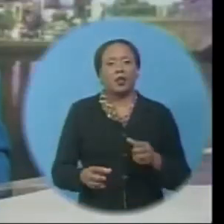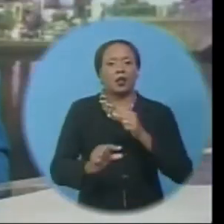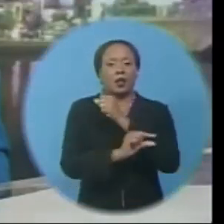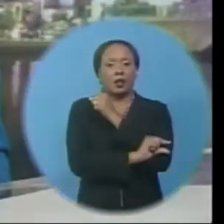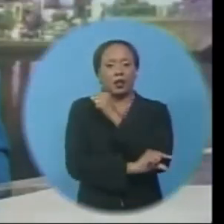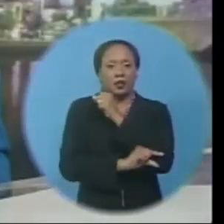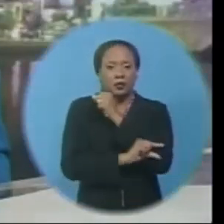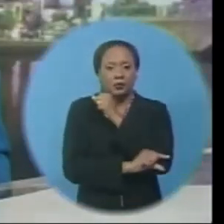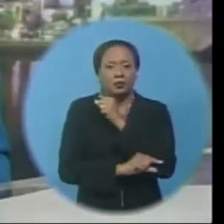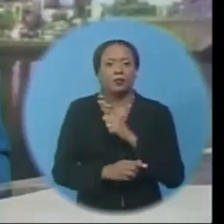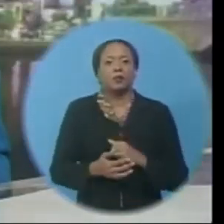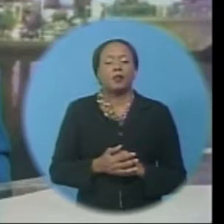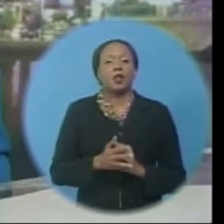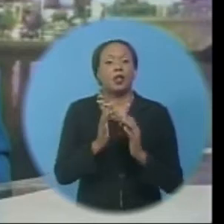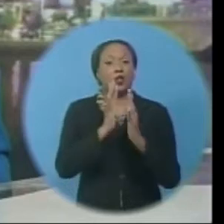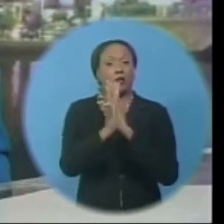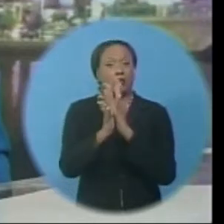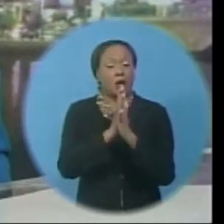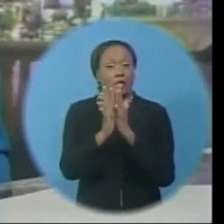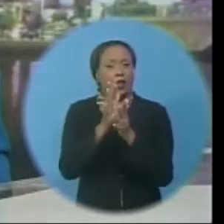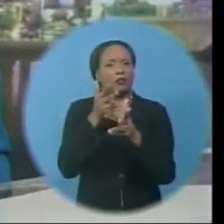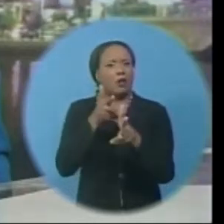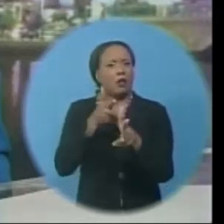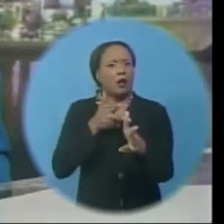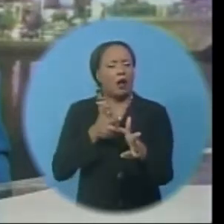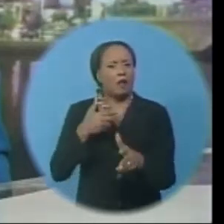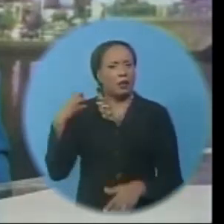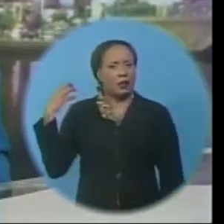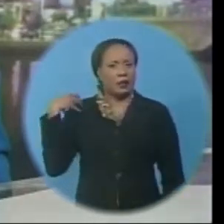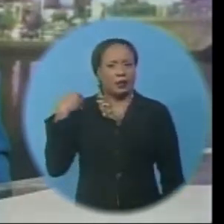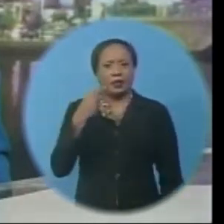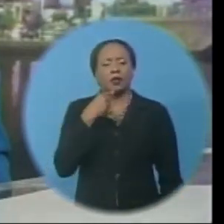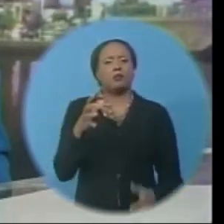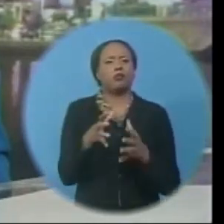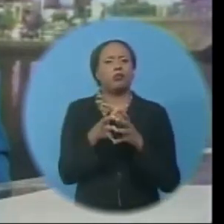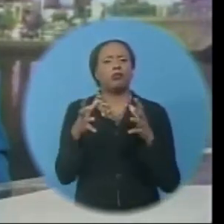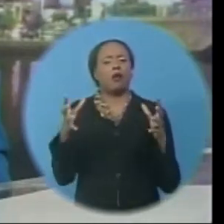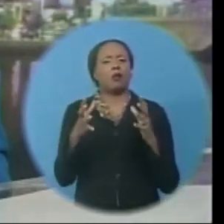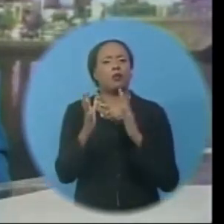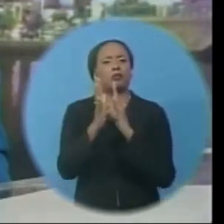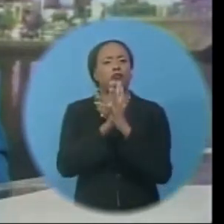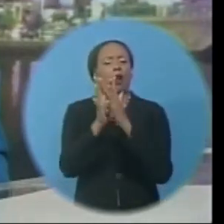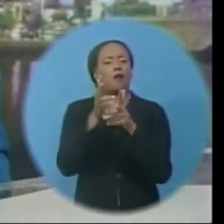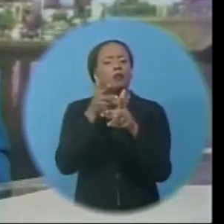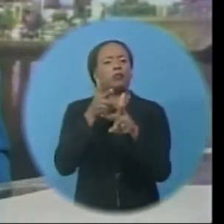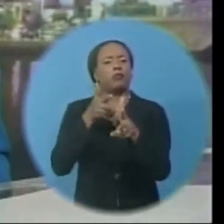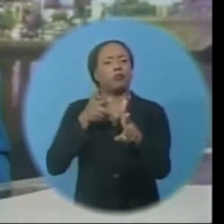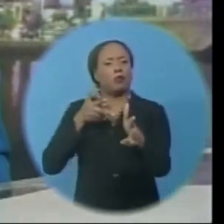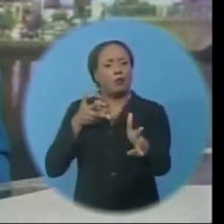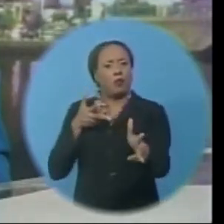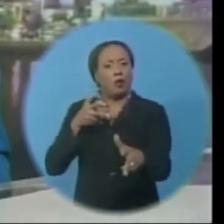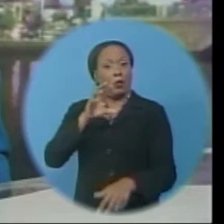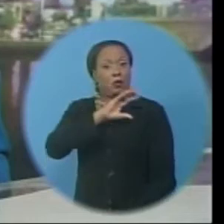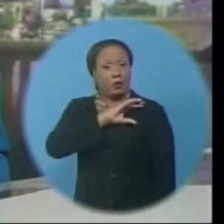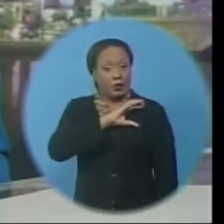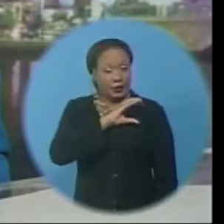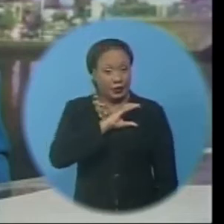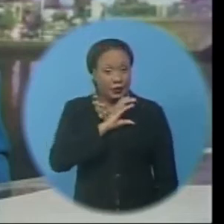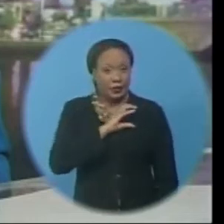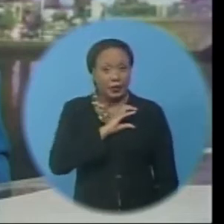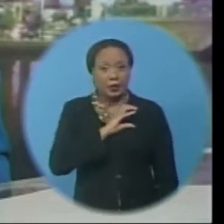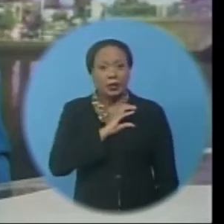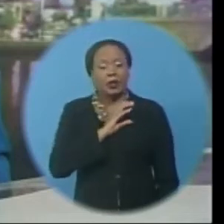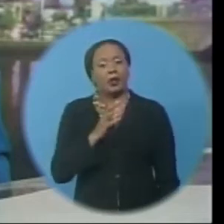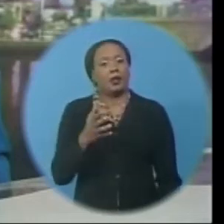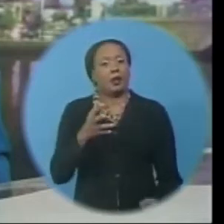In Guyana, Traffic Chief Dion Moore says an increased presence of traffic police on the country's roads has seen a drastic reduction in the